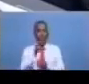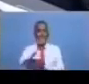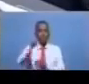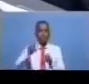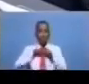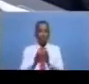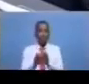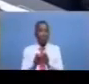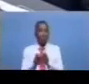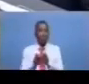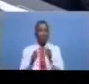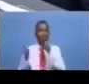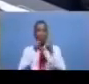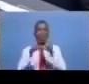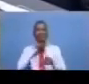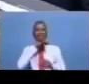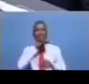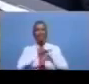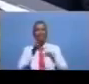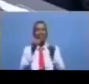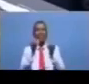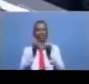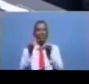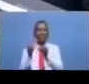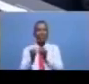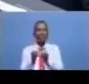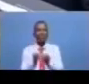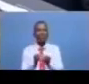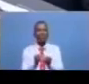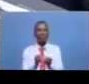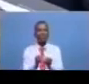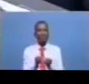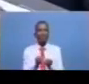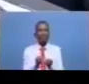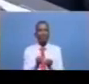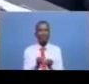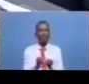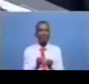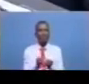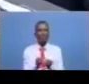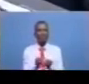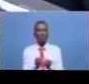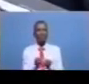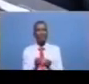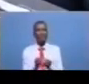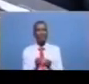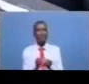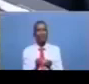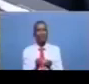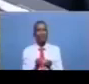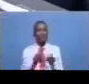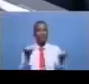respondent, candidate Akufo-Addo. And here we are referring to people like Kwadwo Oponkroma, Nana B, who at this